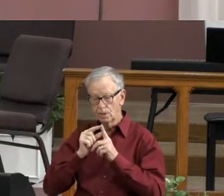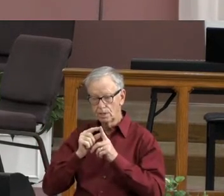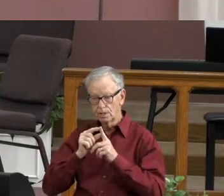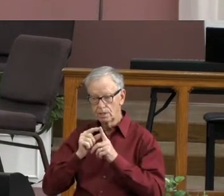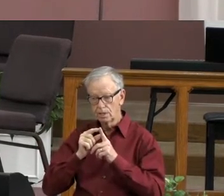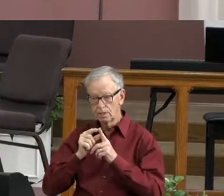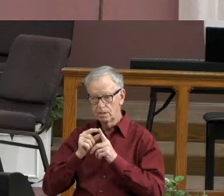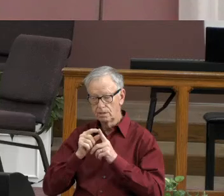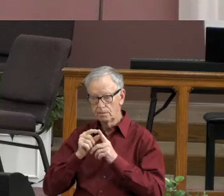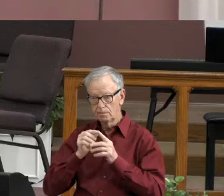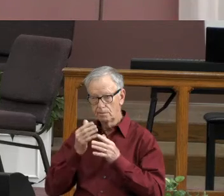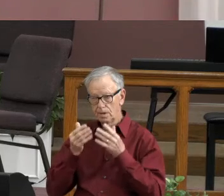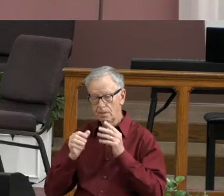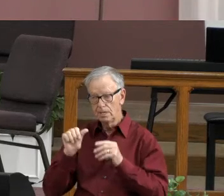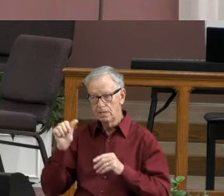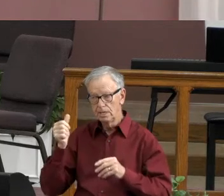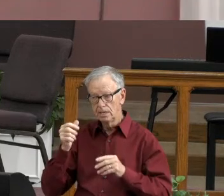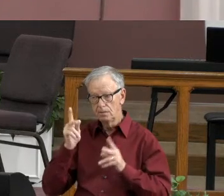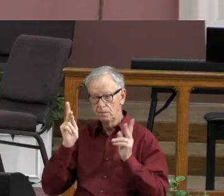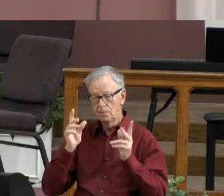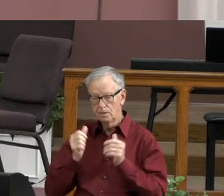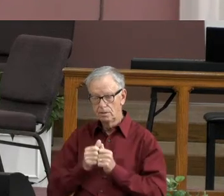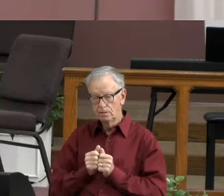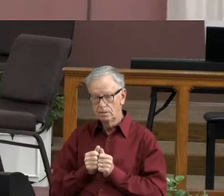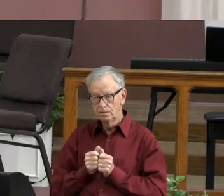to maybe 10 people.